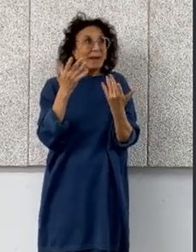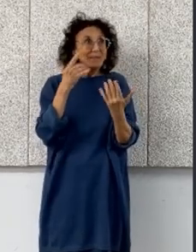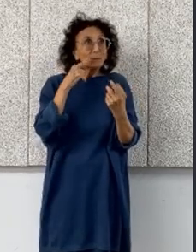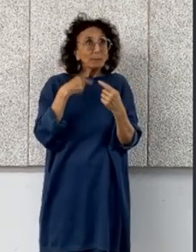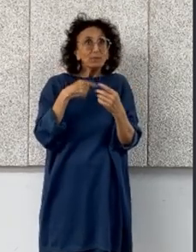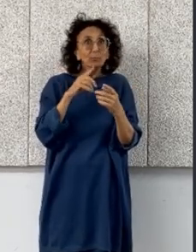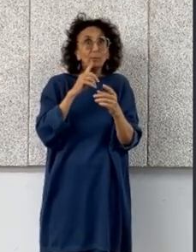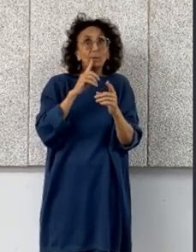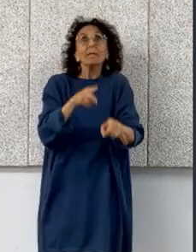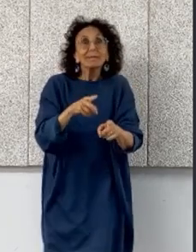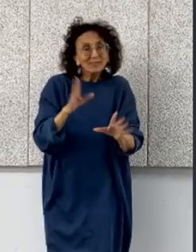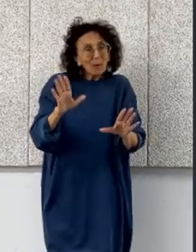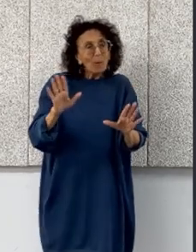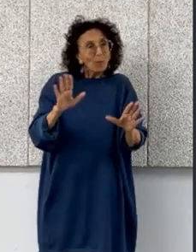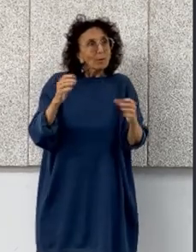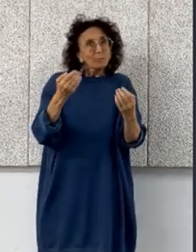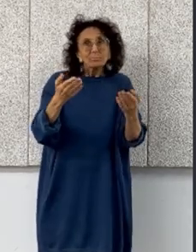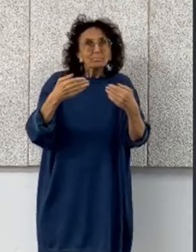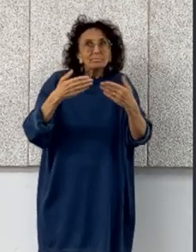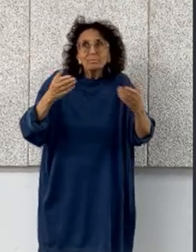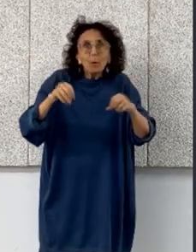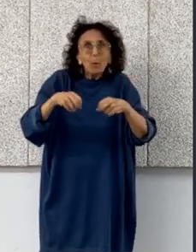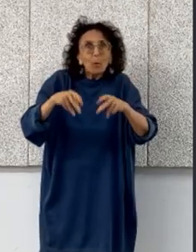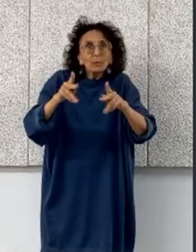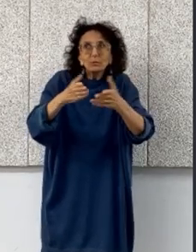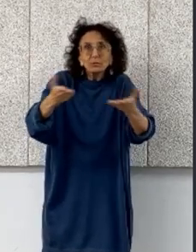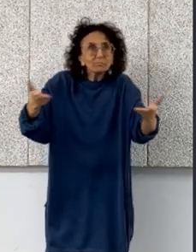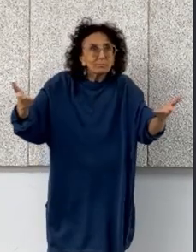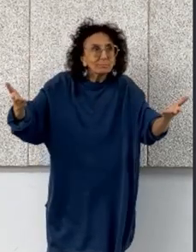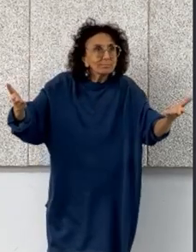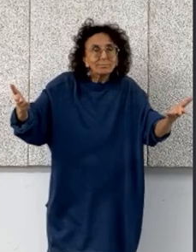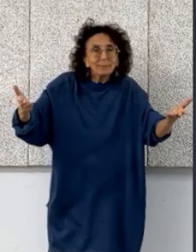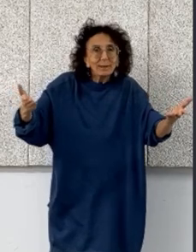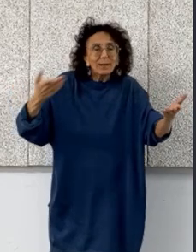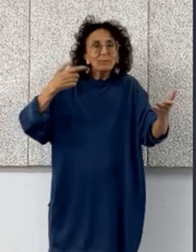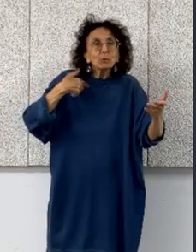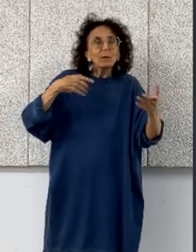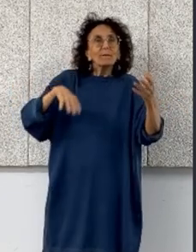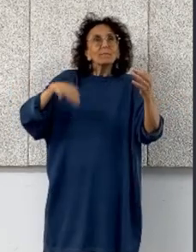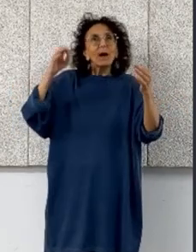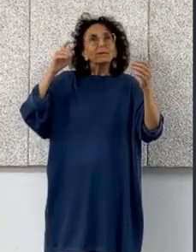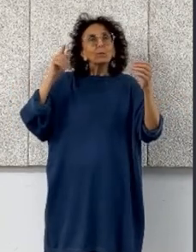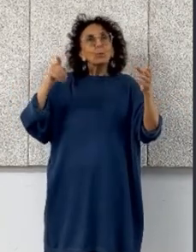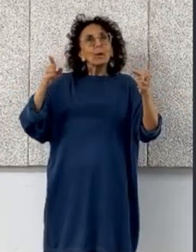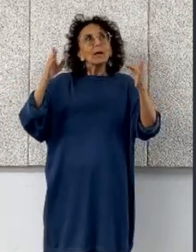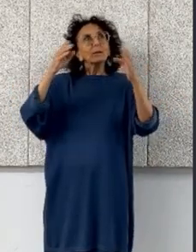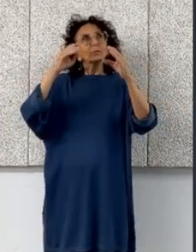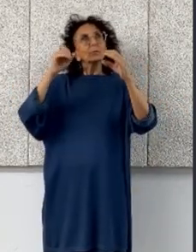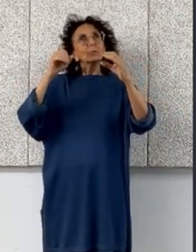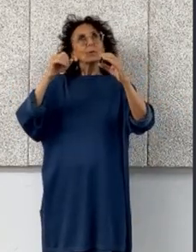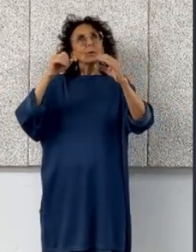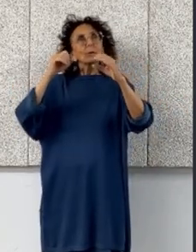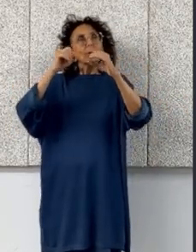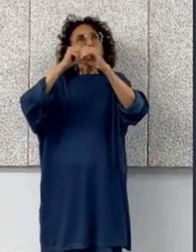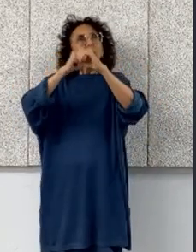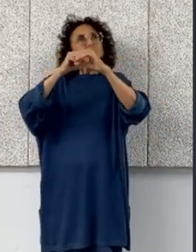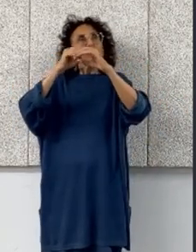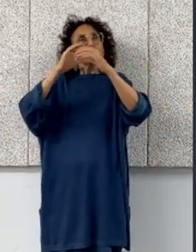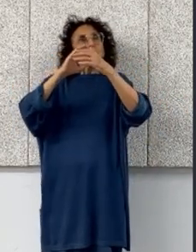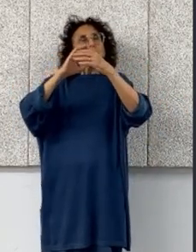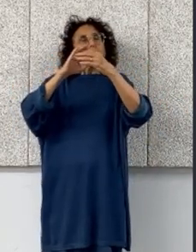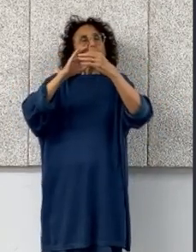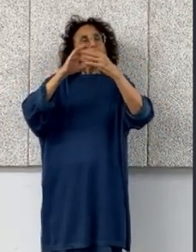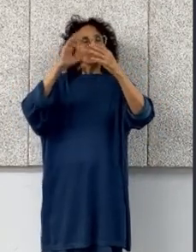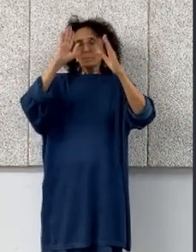answer. But when if you can like find a visualization or any method to free yourself from